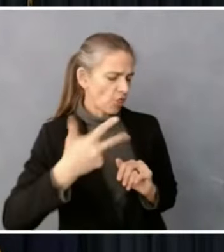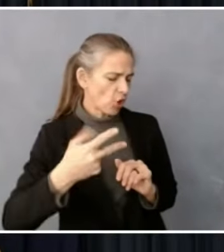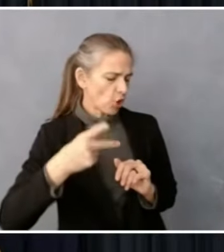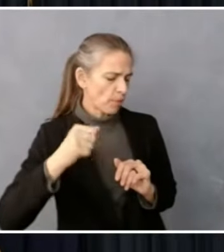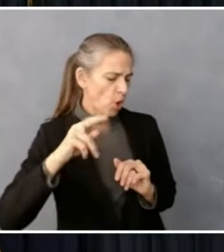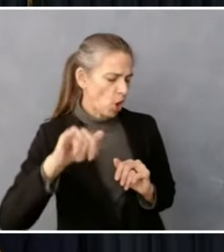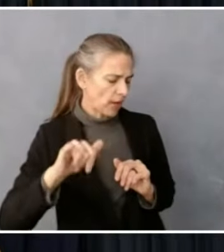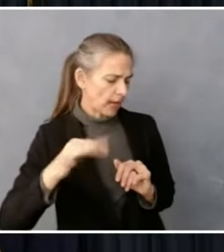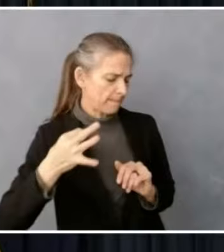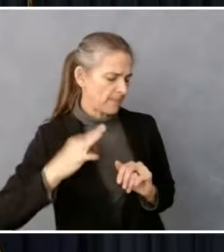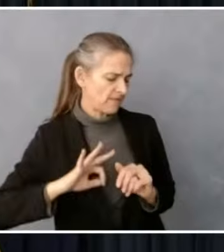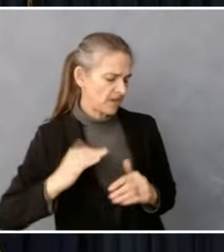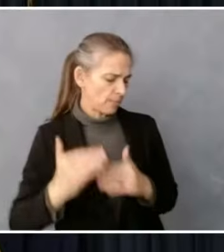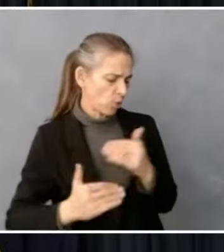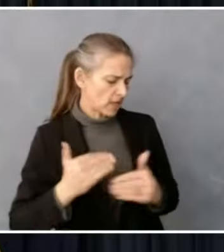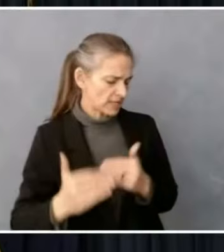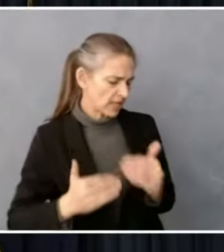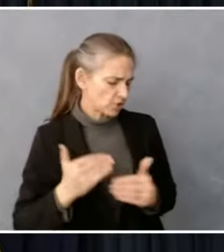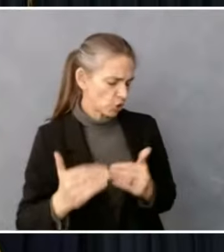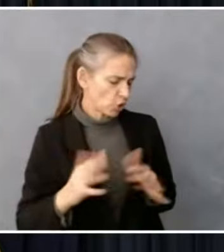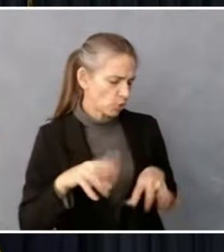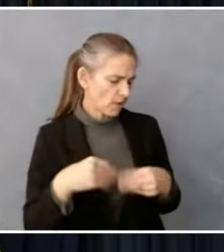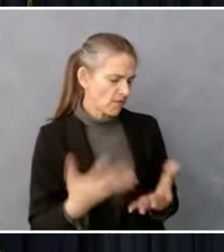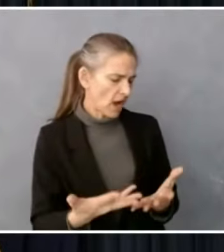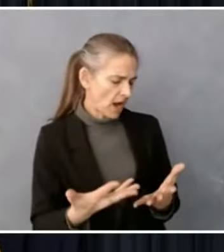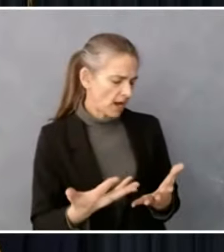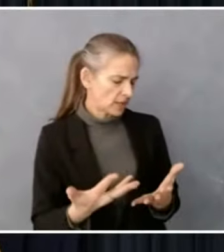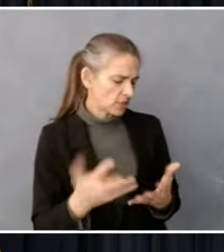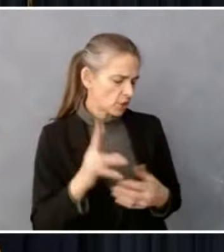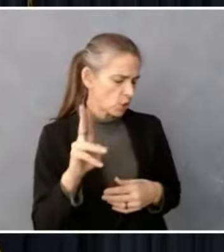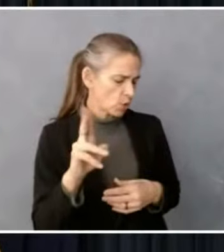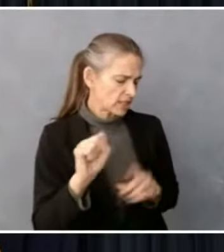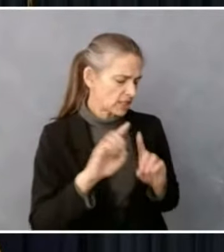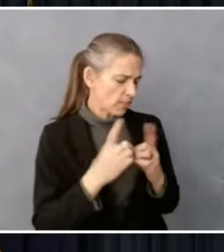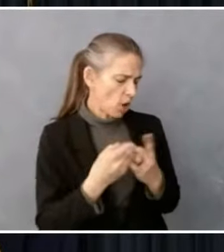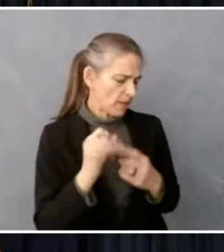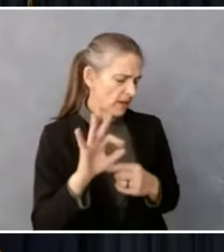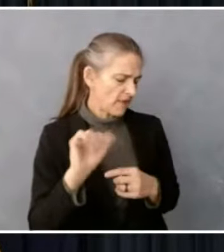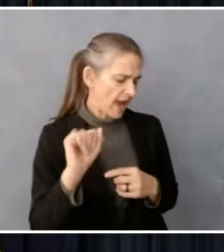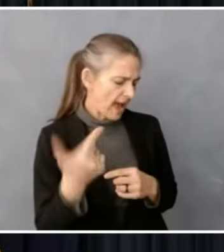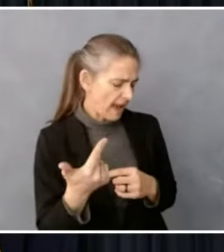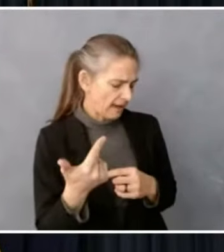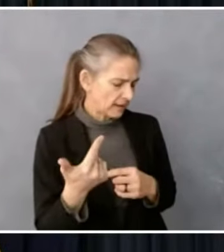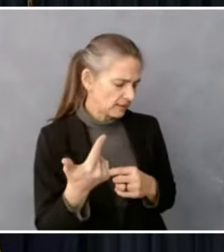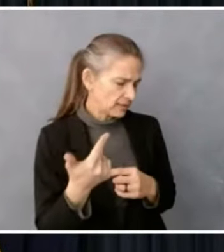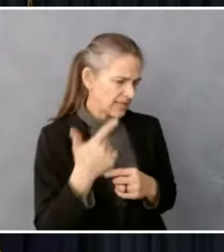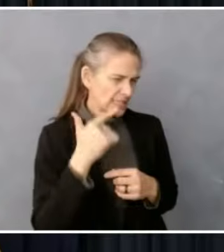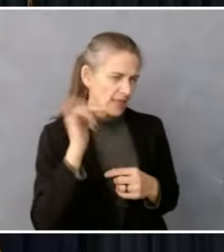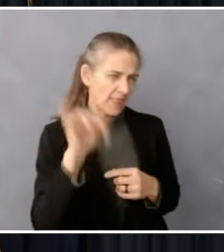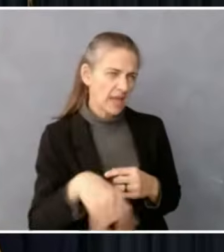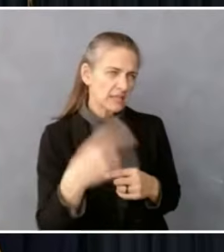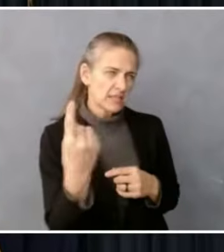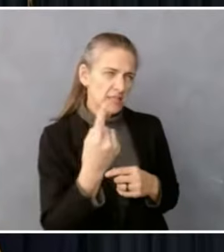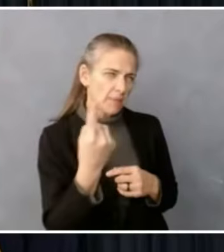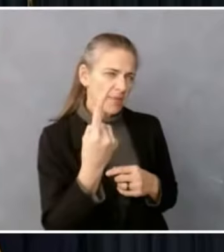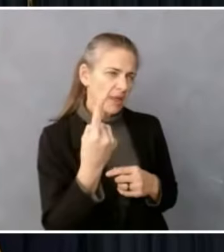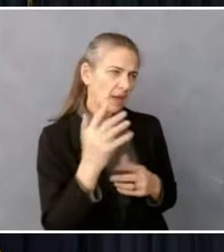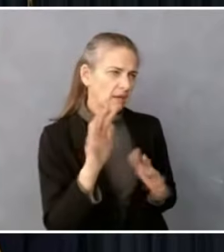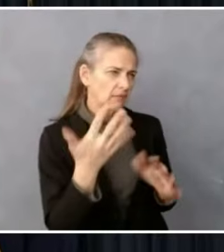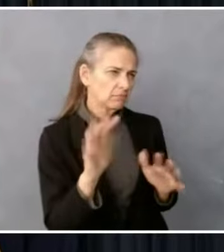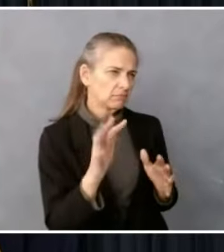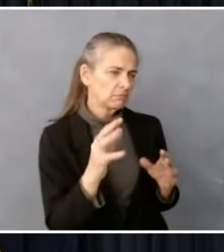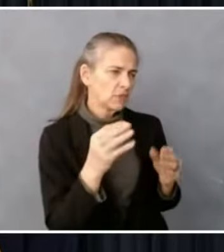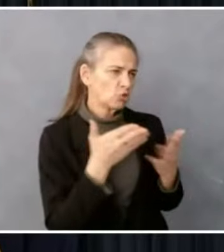benefit processors provide to the U.S. Department of Agriculture. Is this something in sort of transparency,